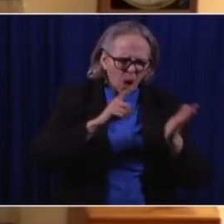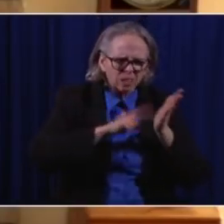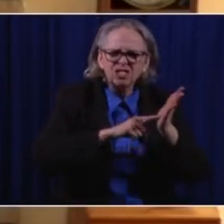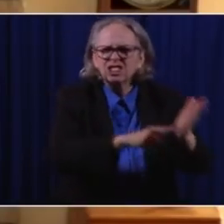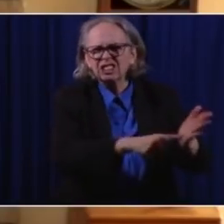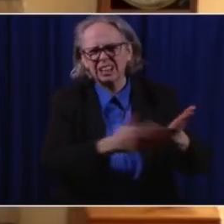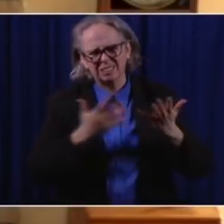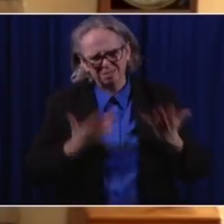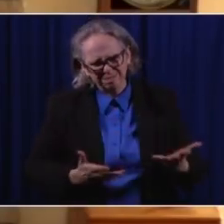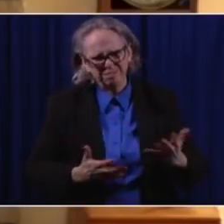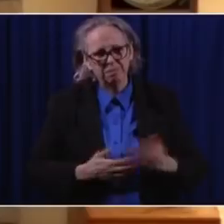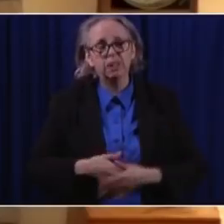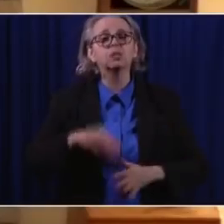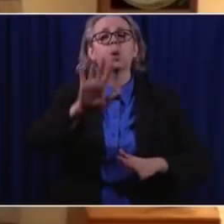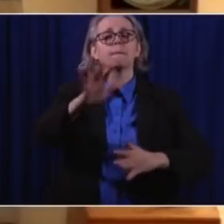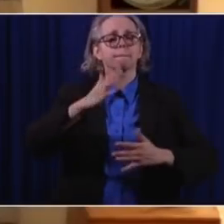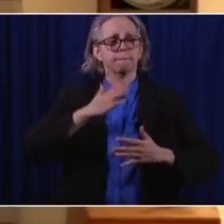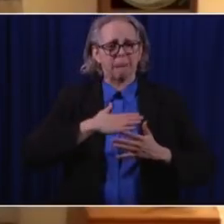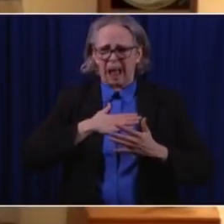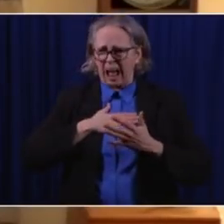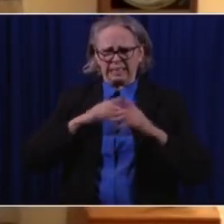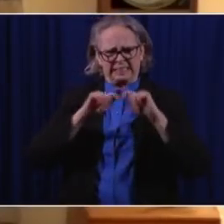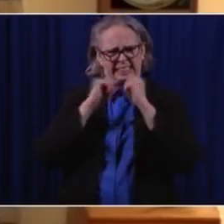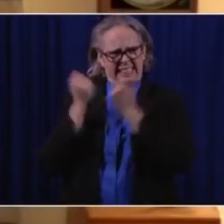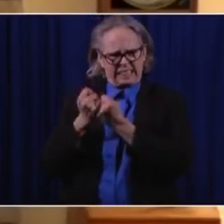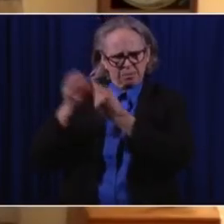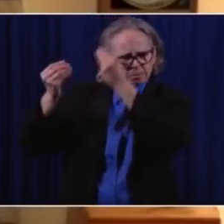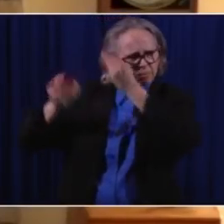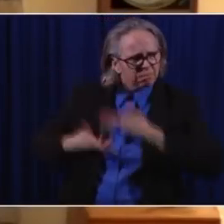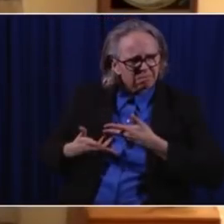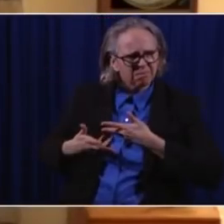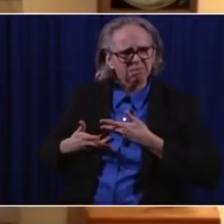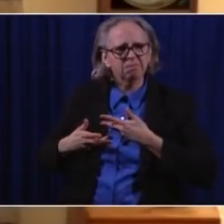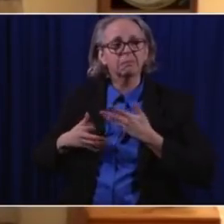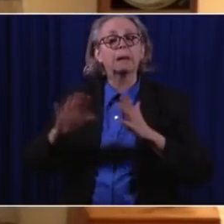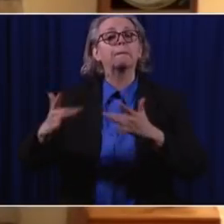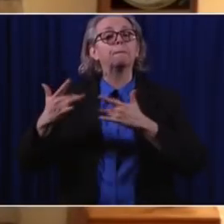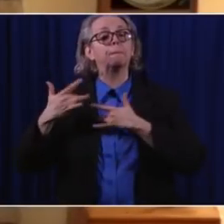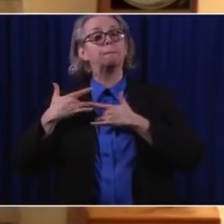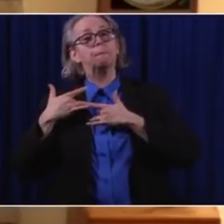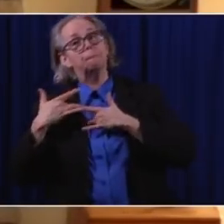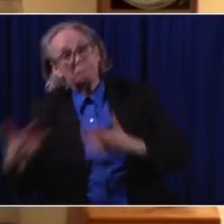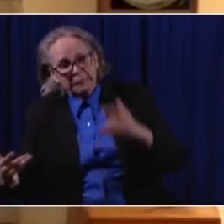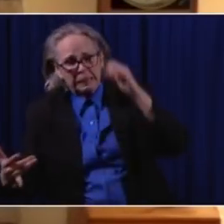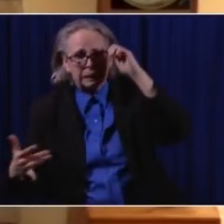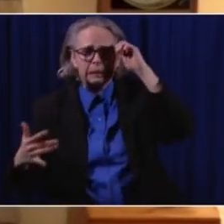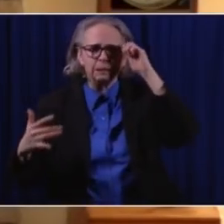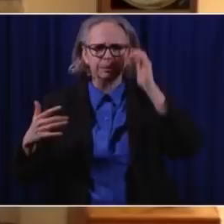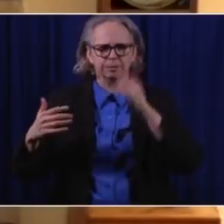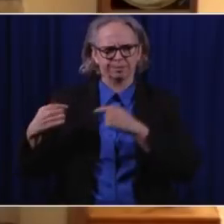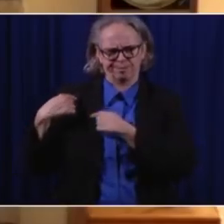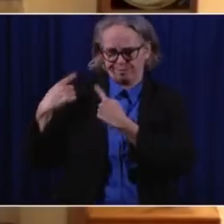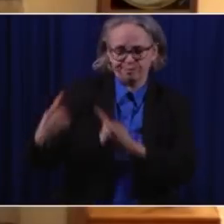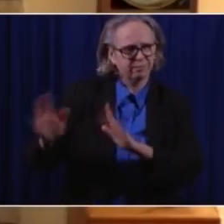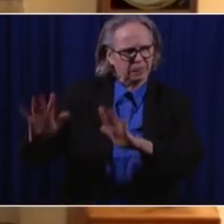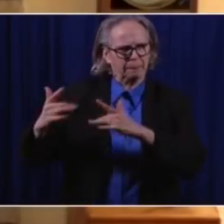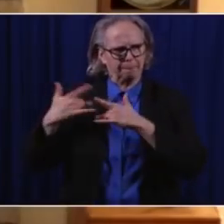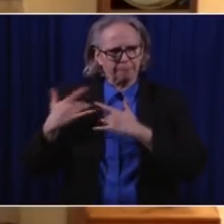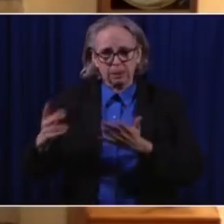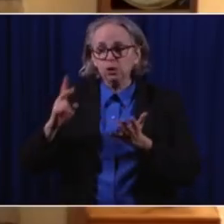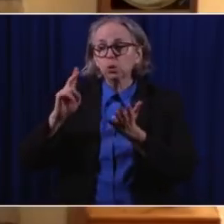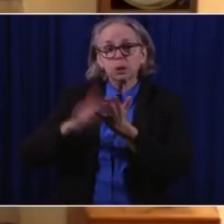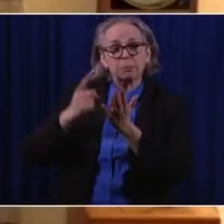usually, I don't have a percentage, but usually they pan out. In other words, once they go do the factual check, yes,